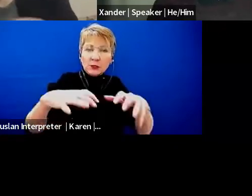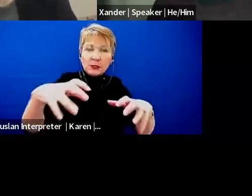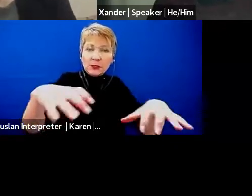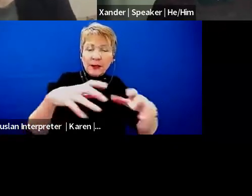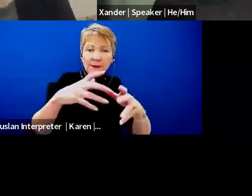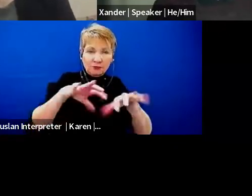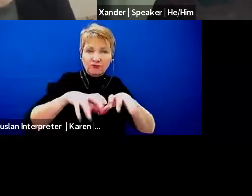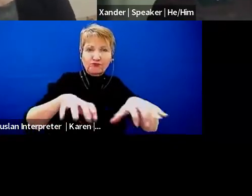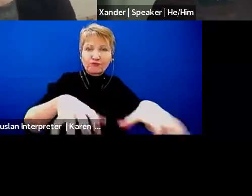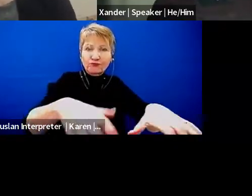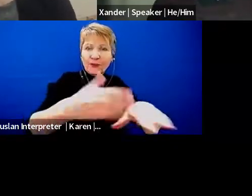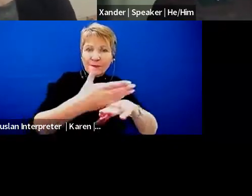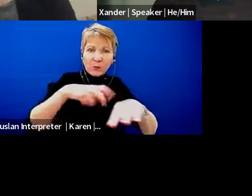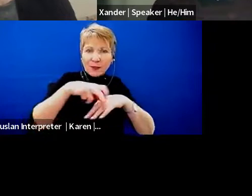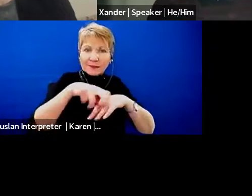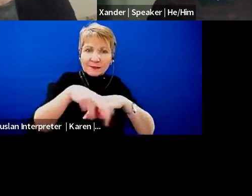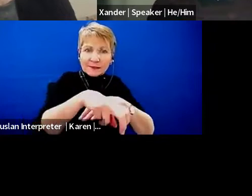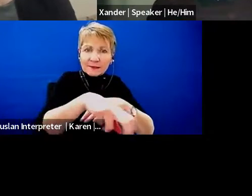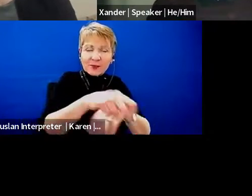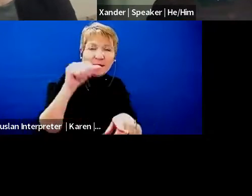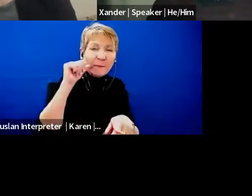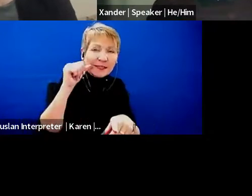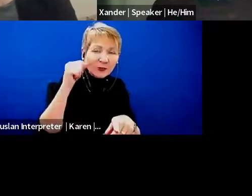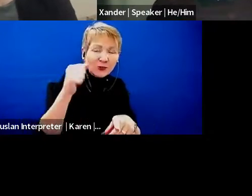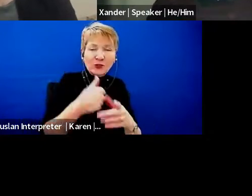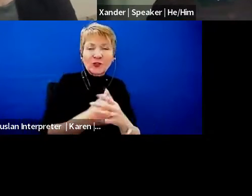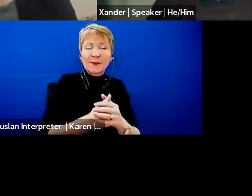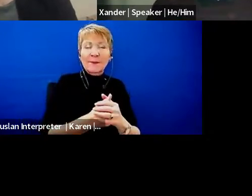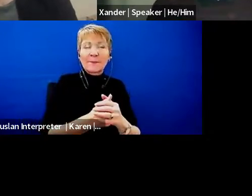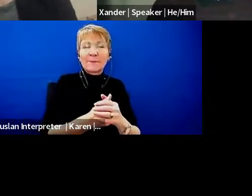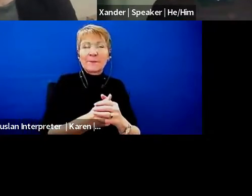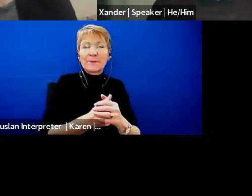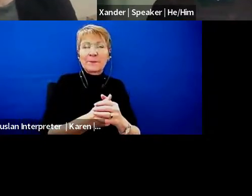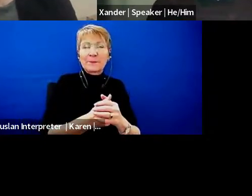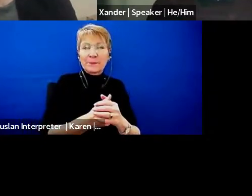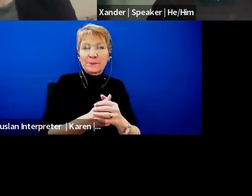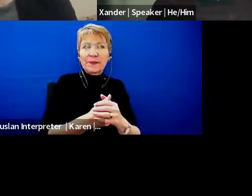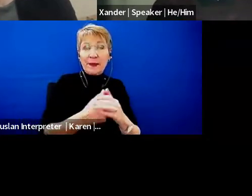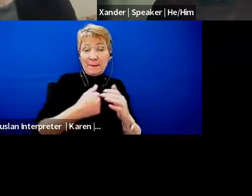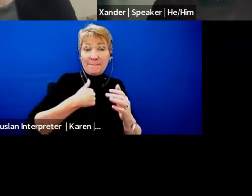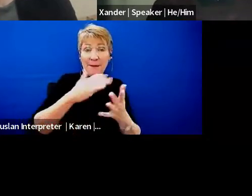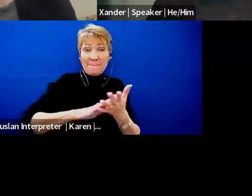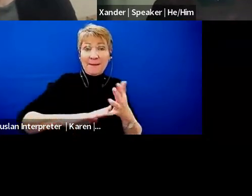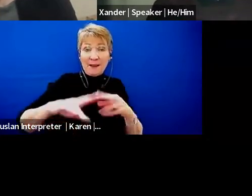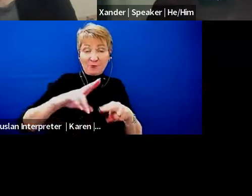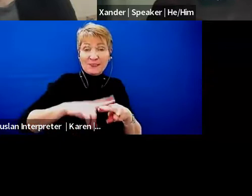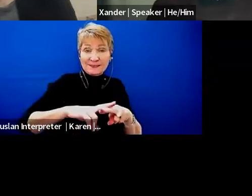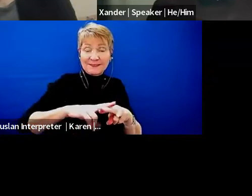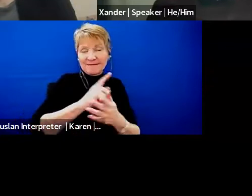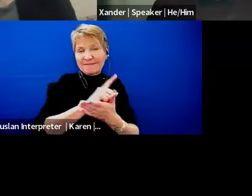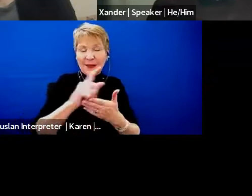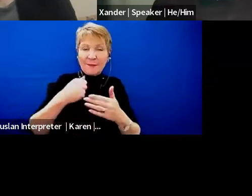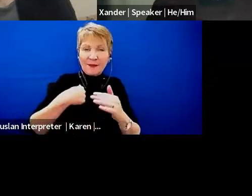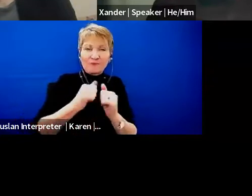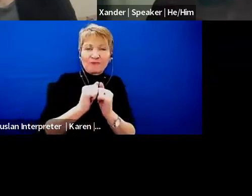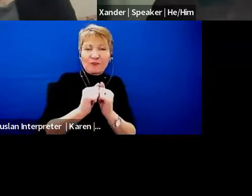the actual beach. And so my parents and then eventually my brothers would walk